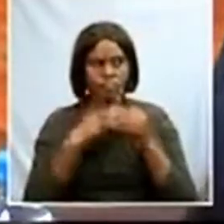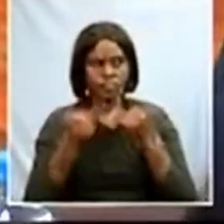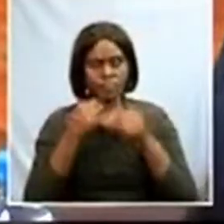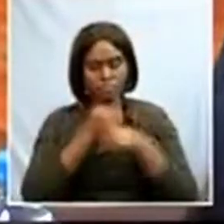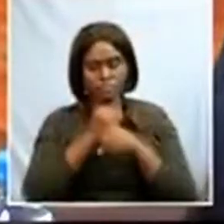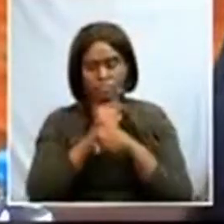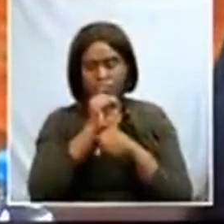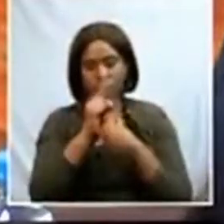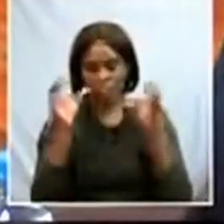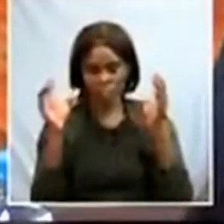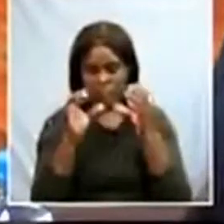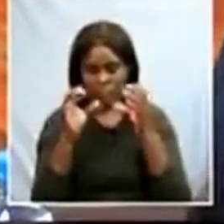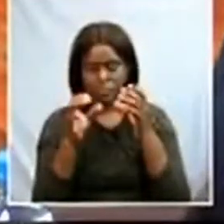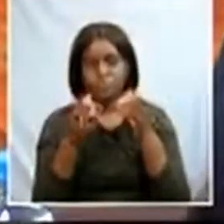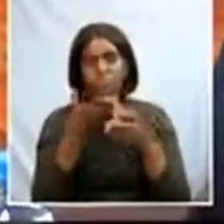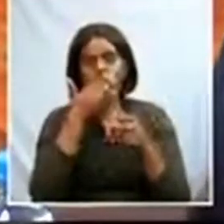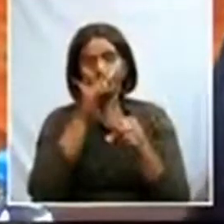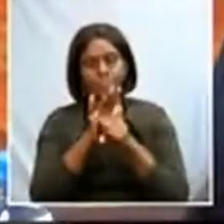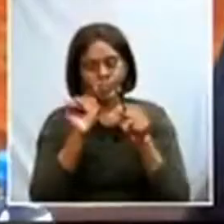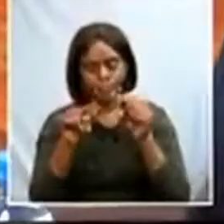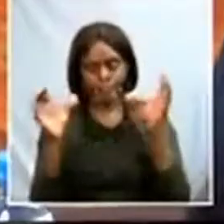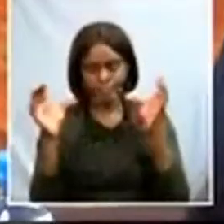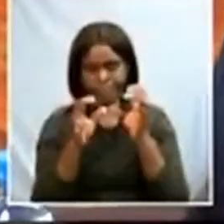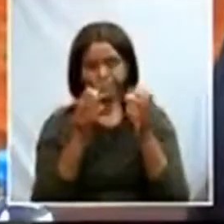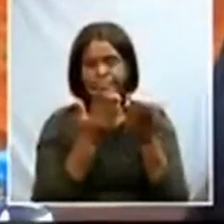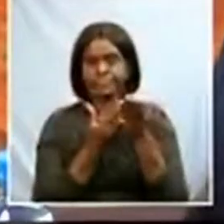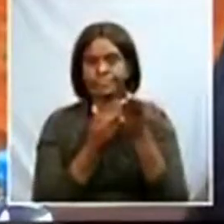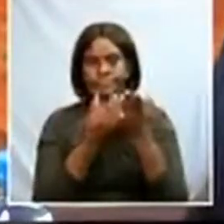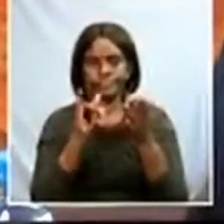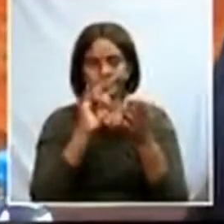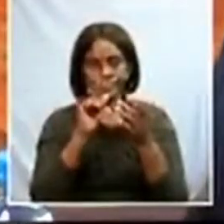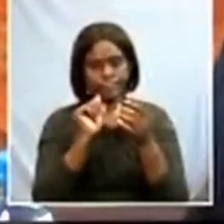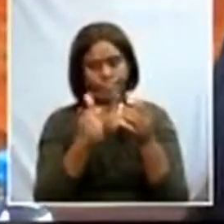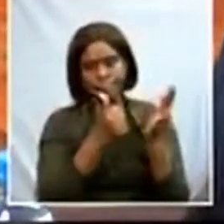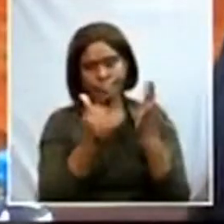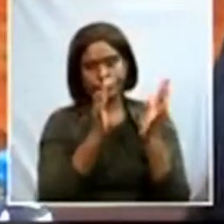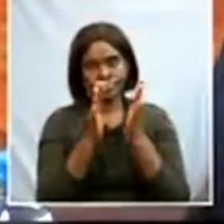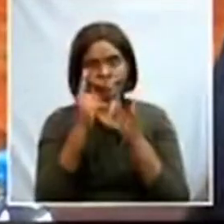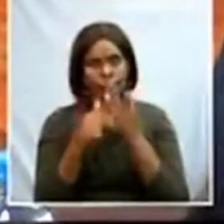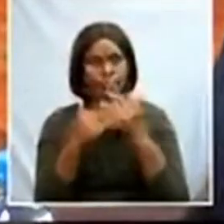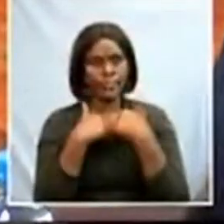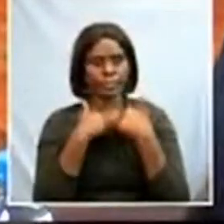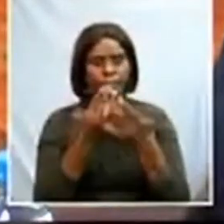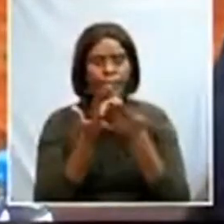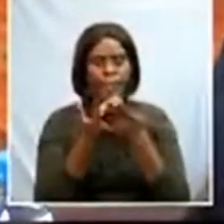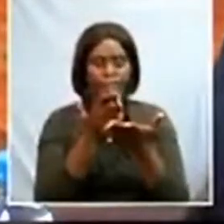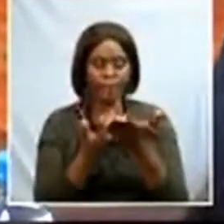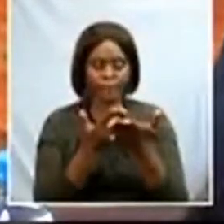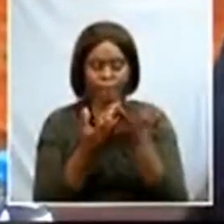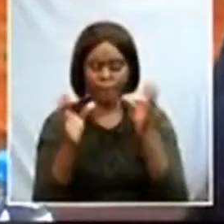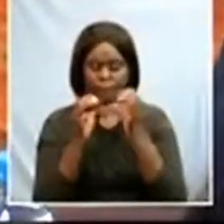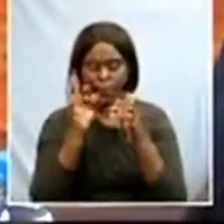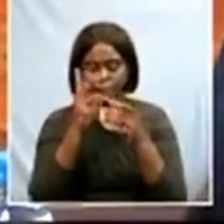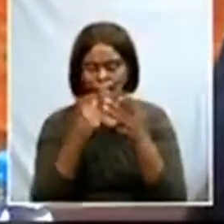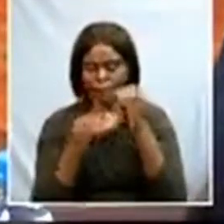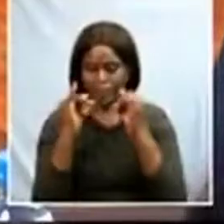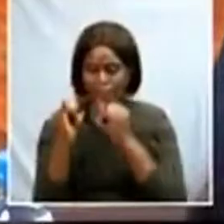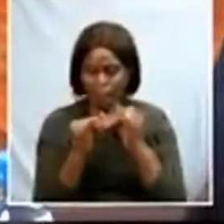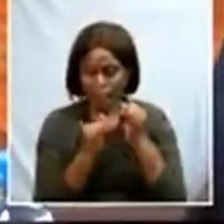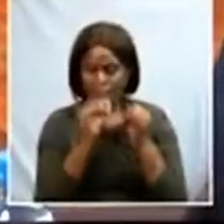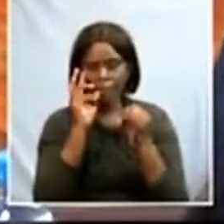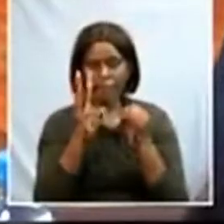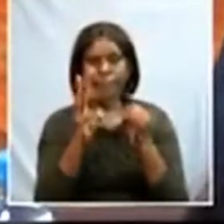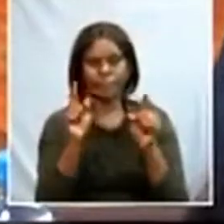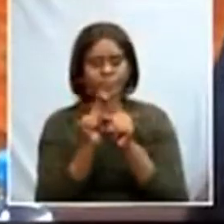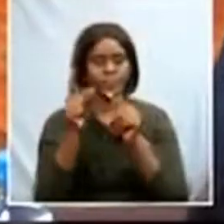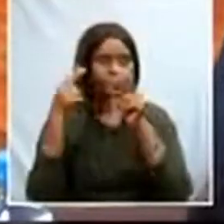ensure that I want to assure the committee that the remedial measures that have been submitted to the committee will be implemented